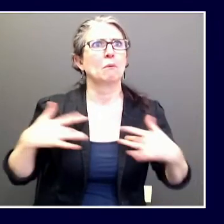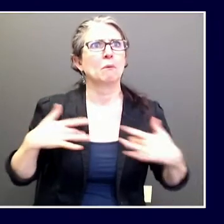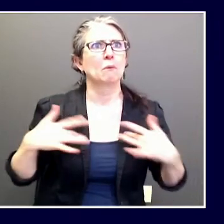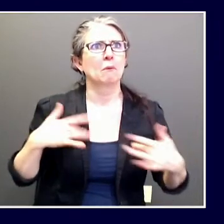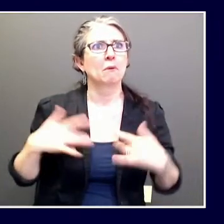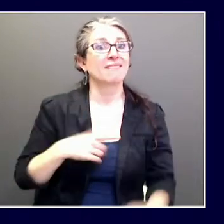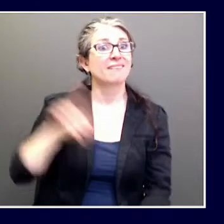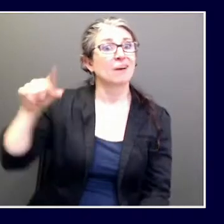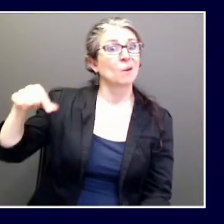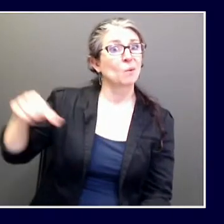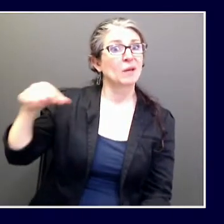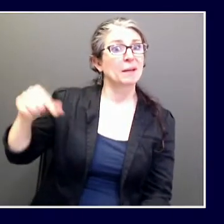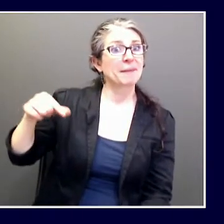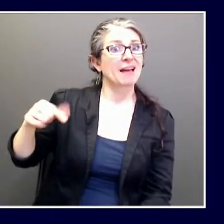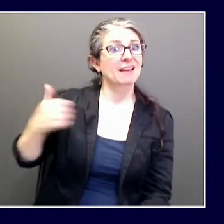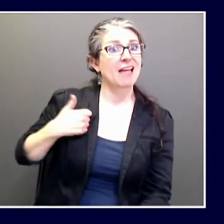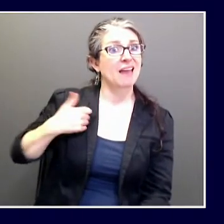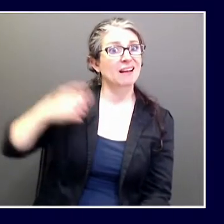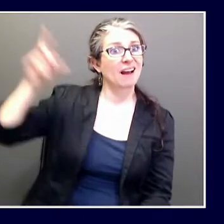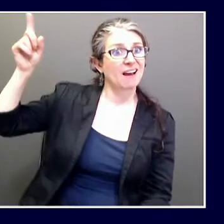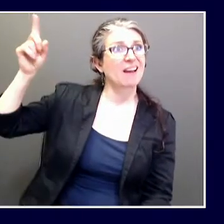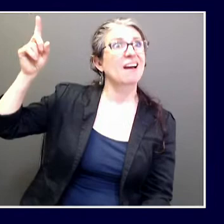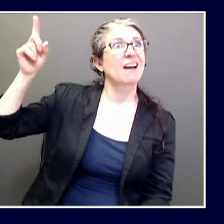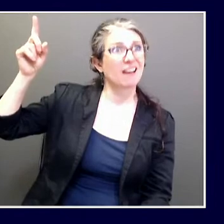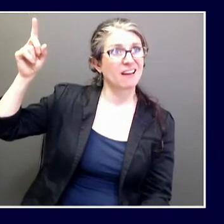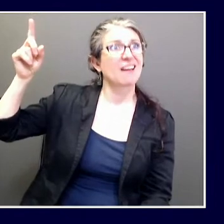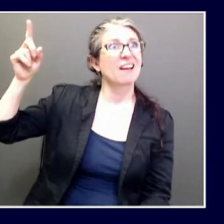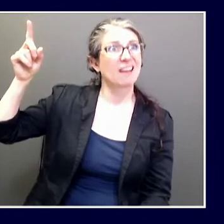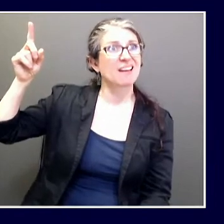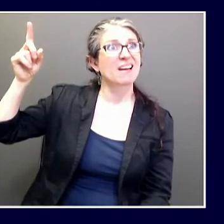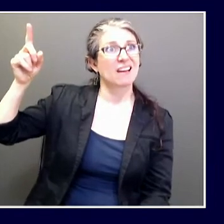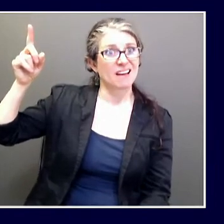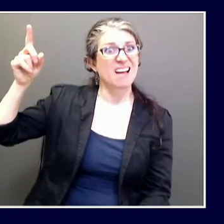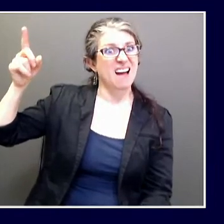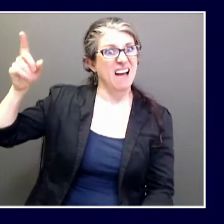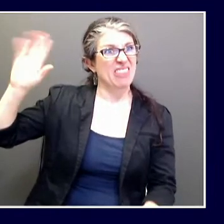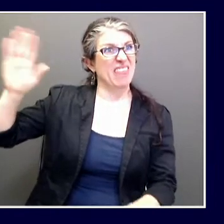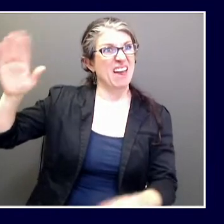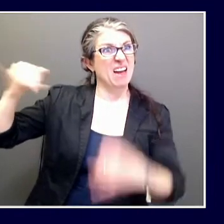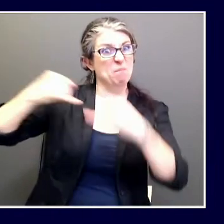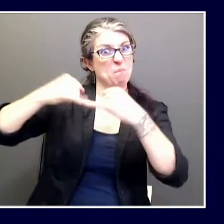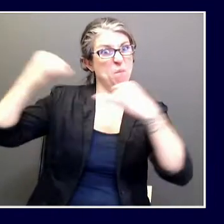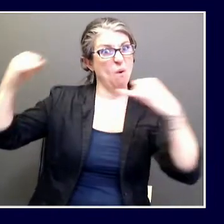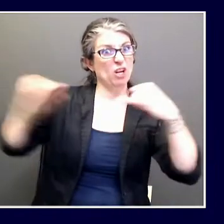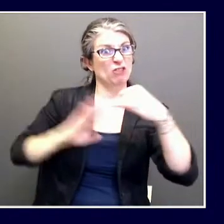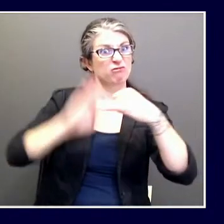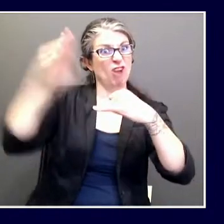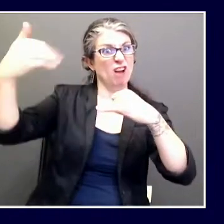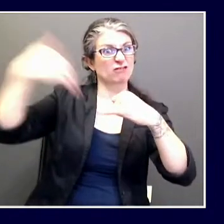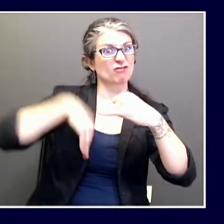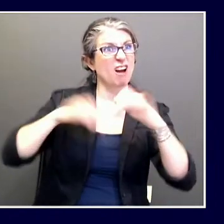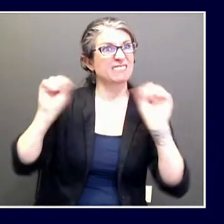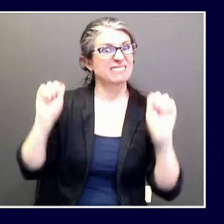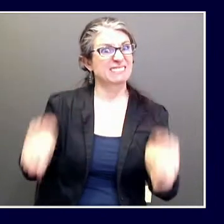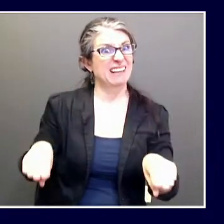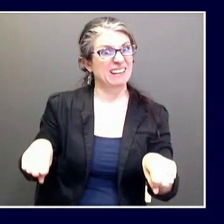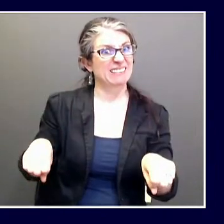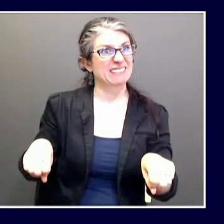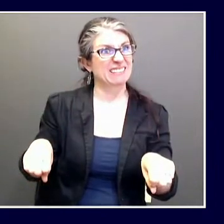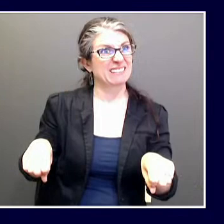of the U.S.-Canadian land border and the lifting of PCR testing requirements for Canadian citizens, how concerned is the